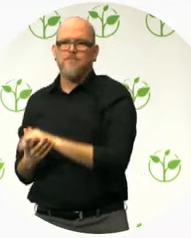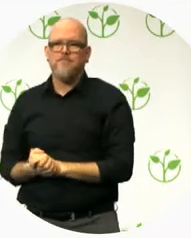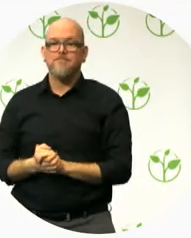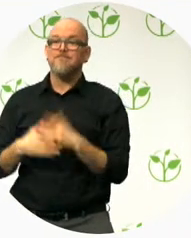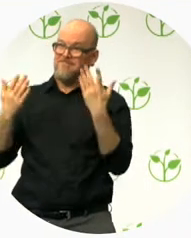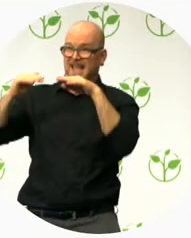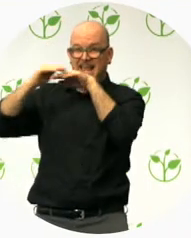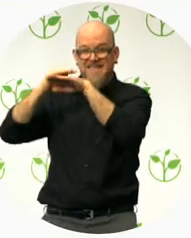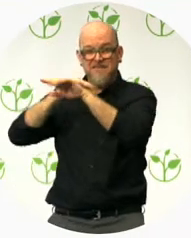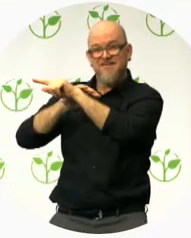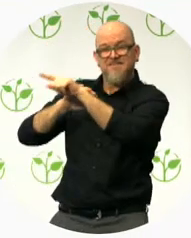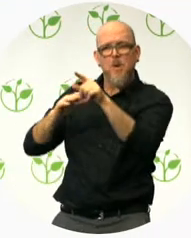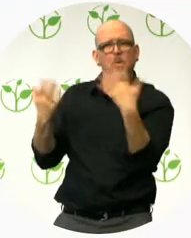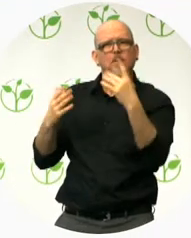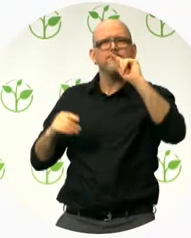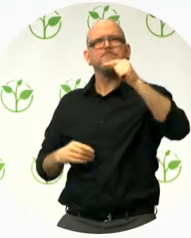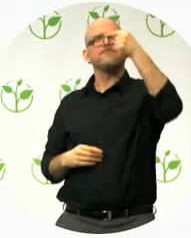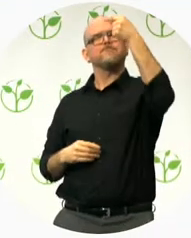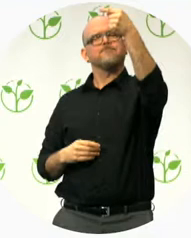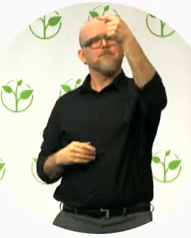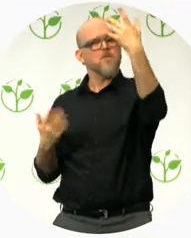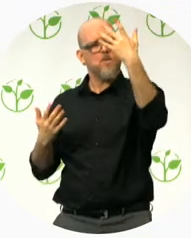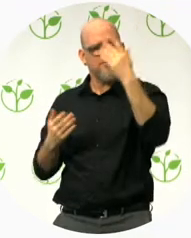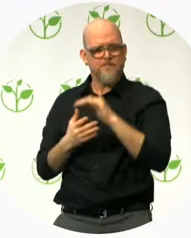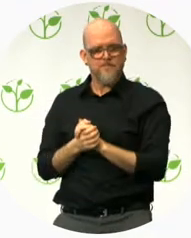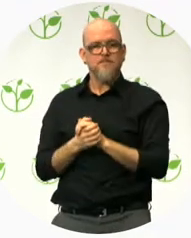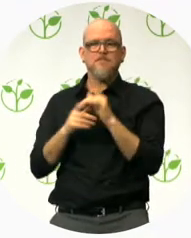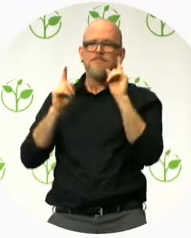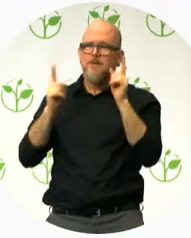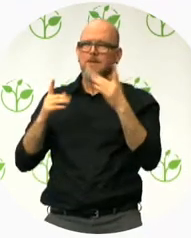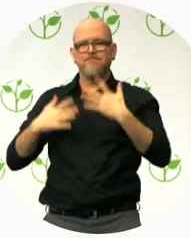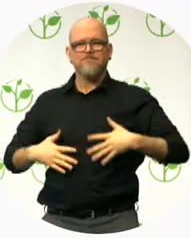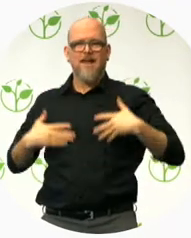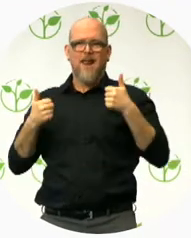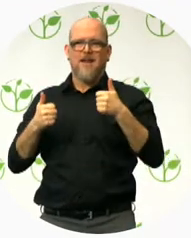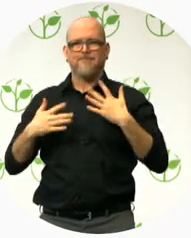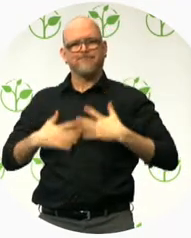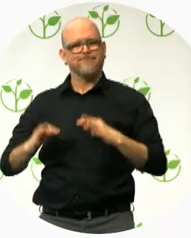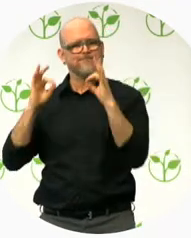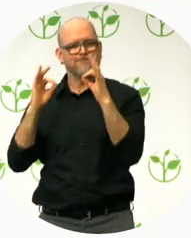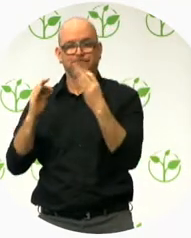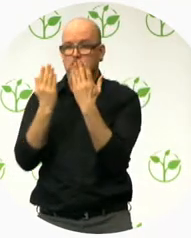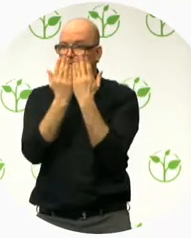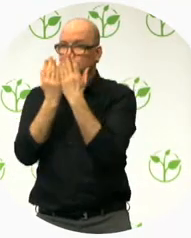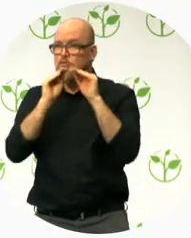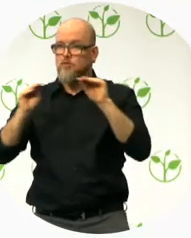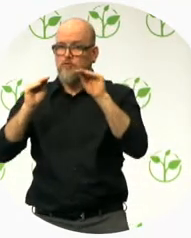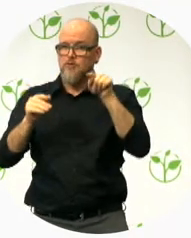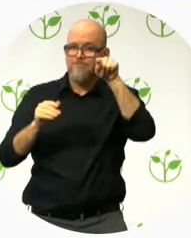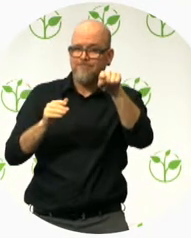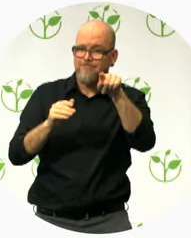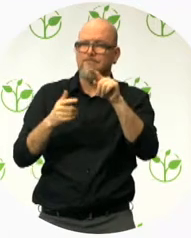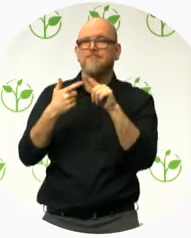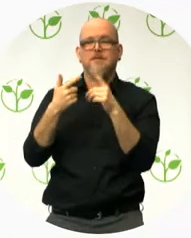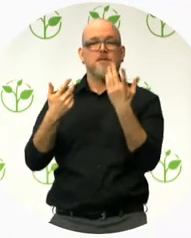it means that if we do have access to health, if we do have access to schools, if we do have access to employment,